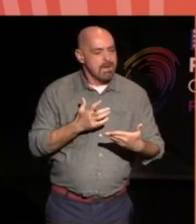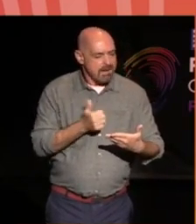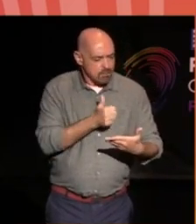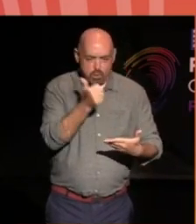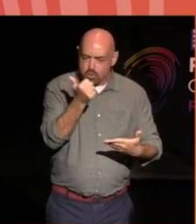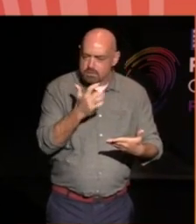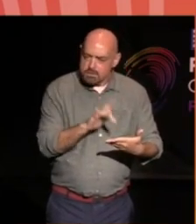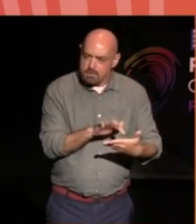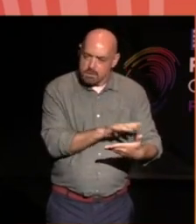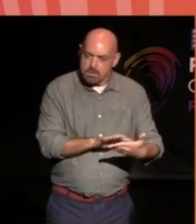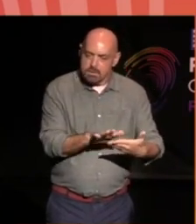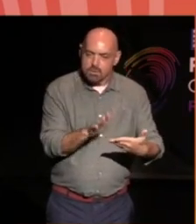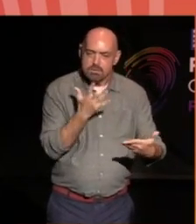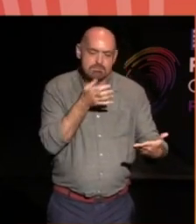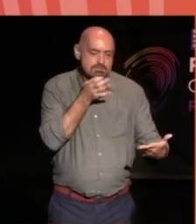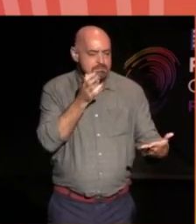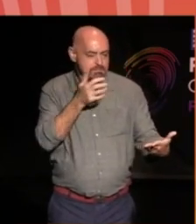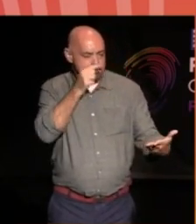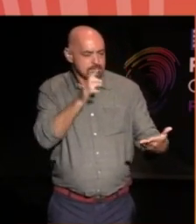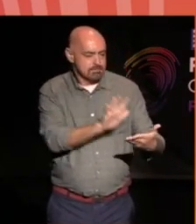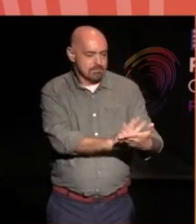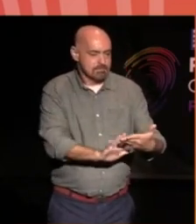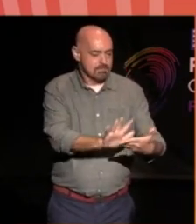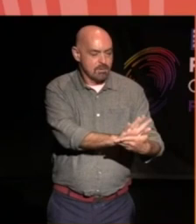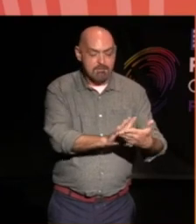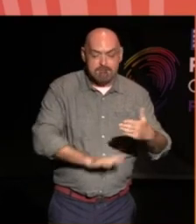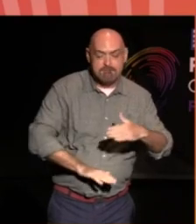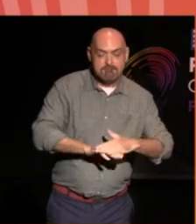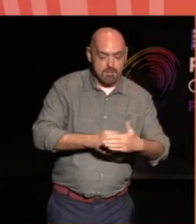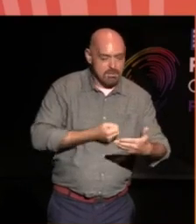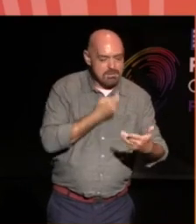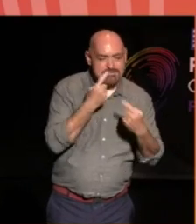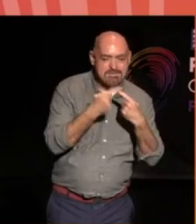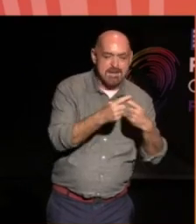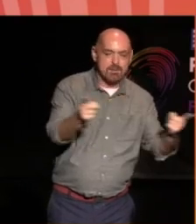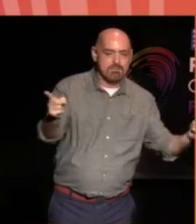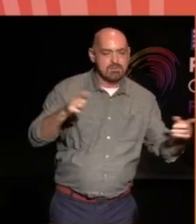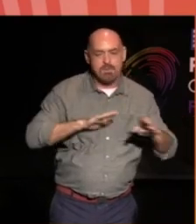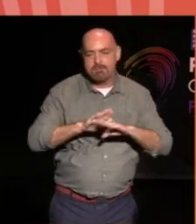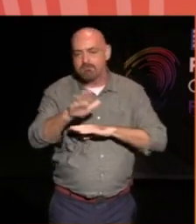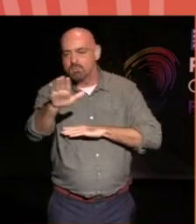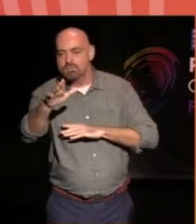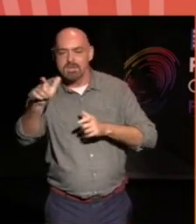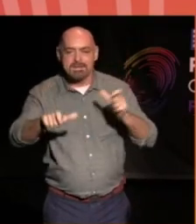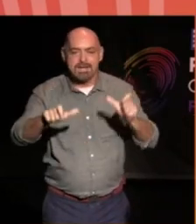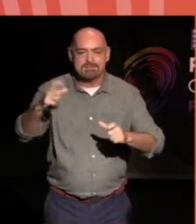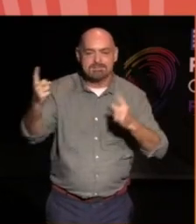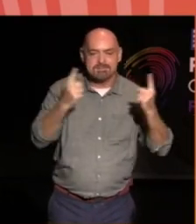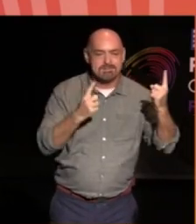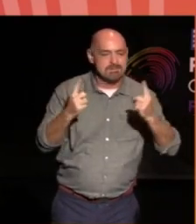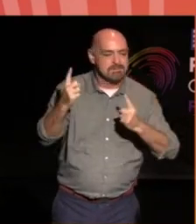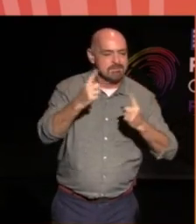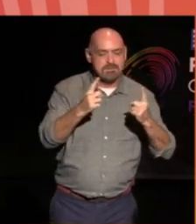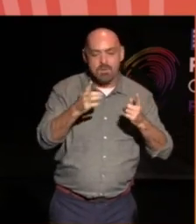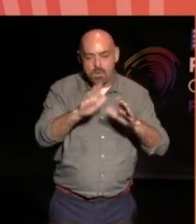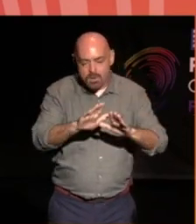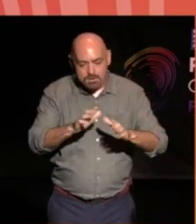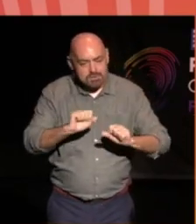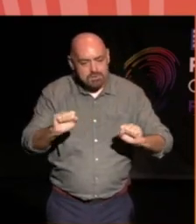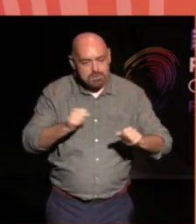taste. A full-bellied declaration to your future guests and your unborn